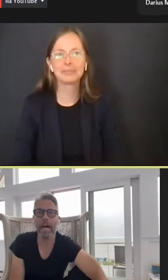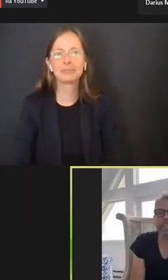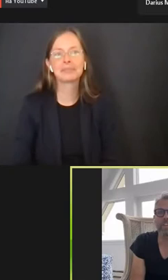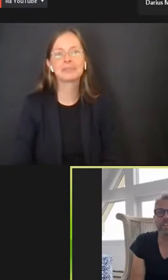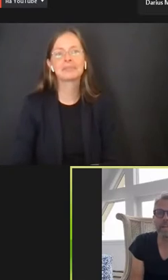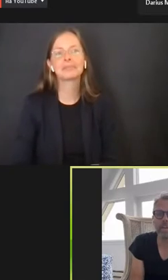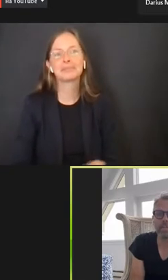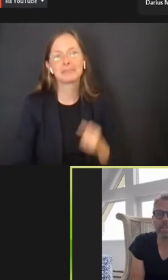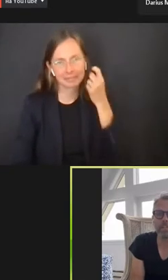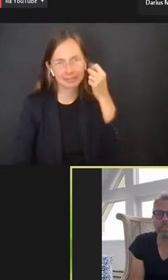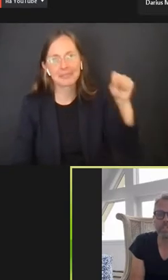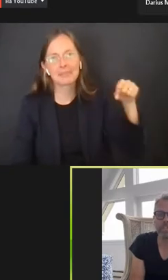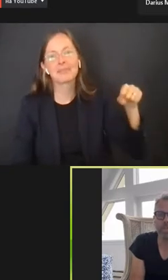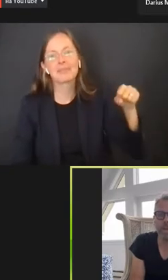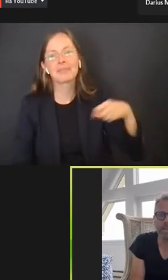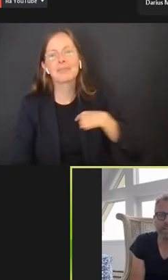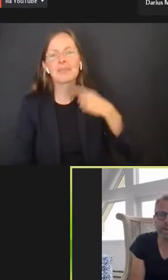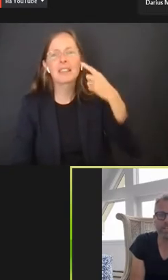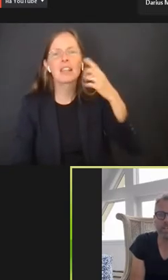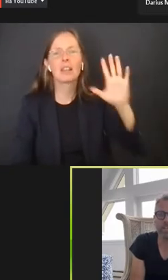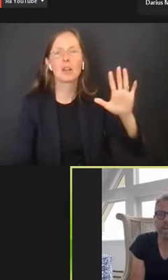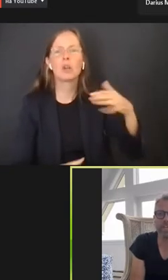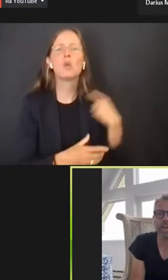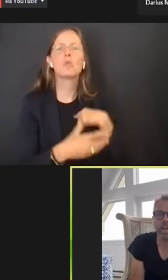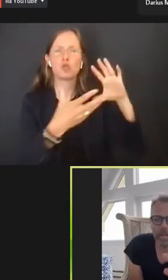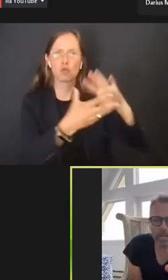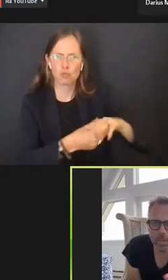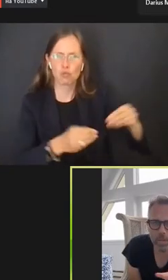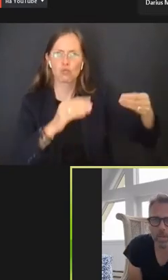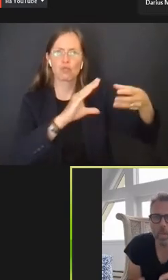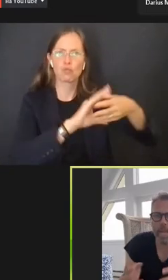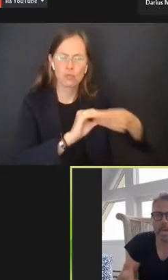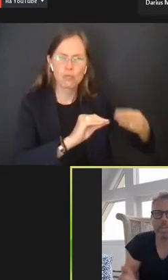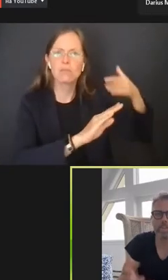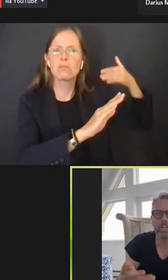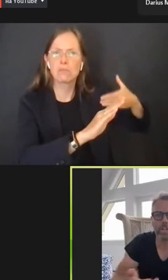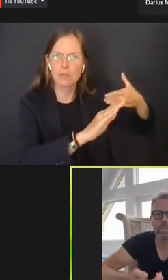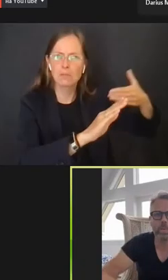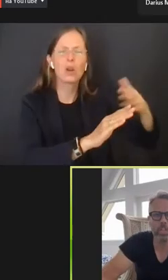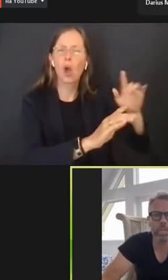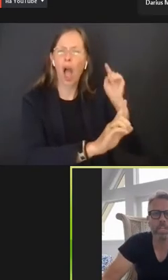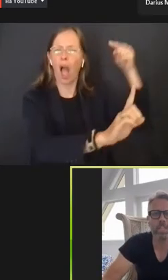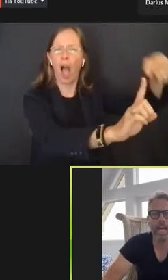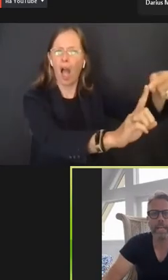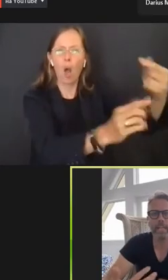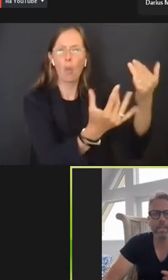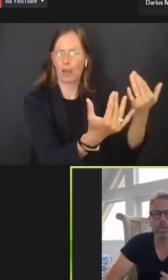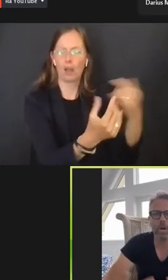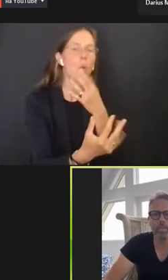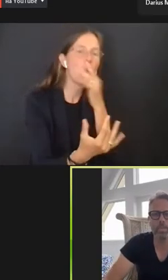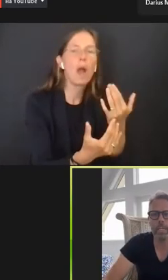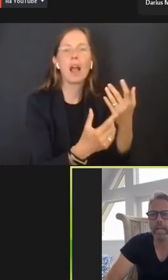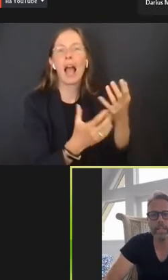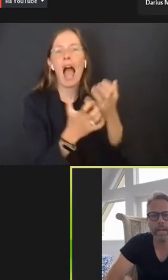But I think as a narrative, Mish, let's wait on the Oscars and we'll wait on the degree to which you needed that and you